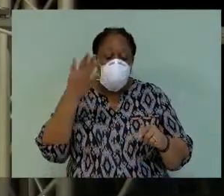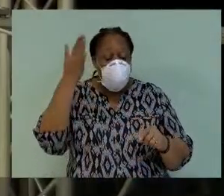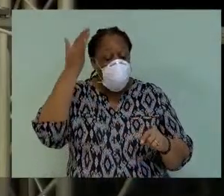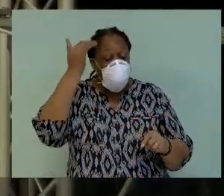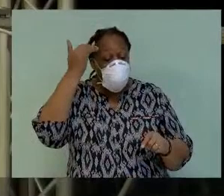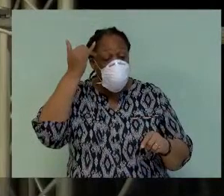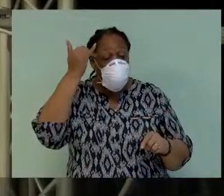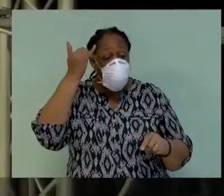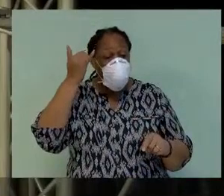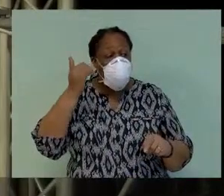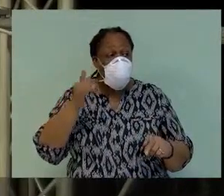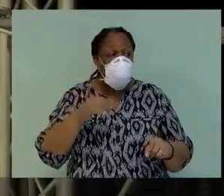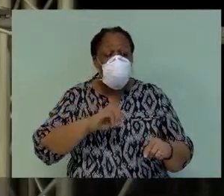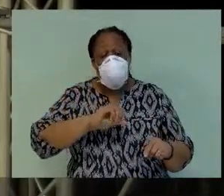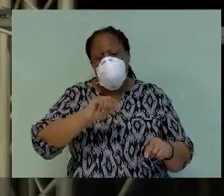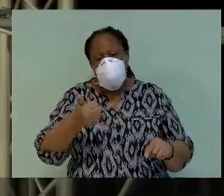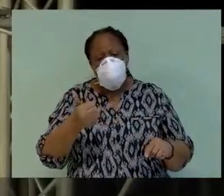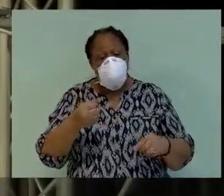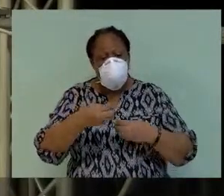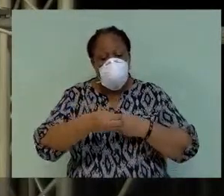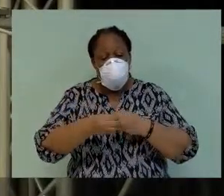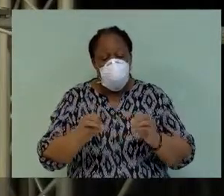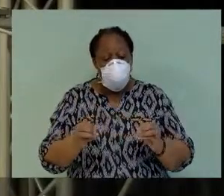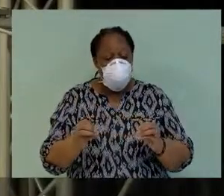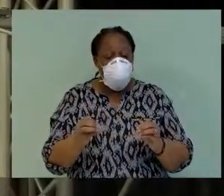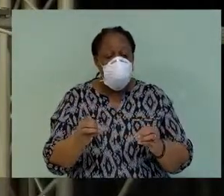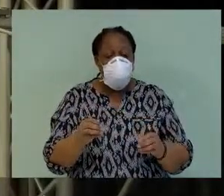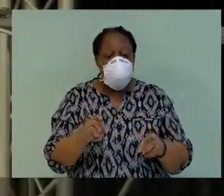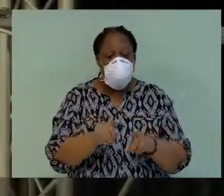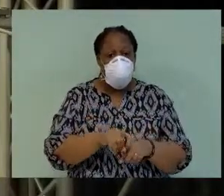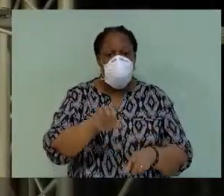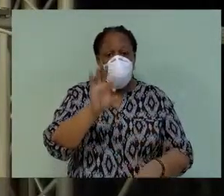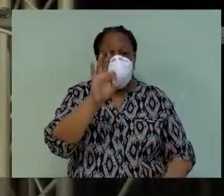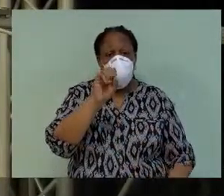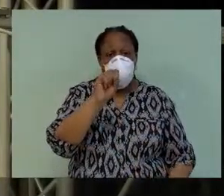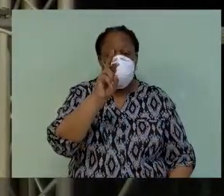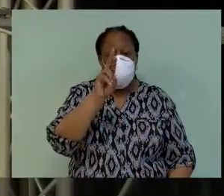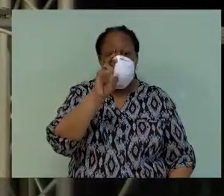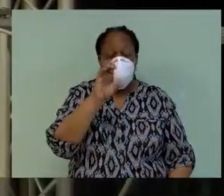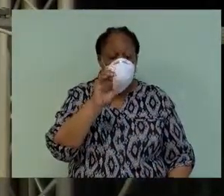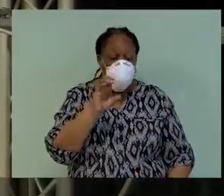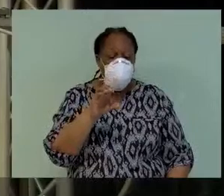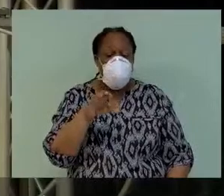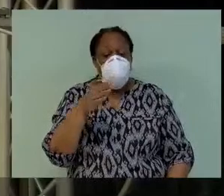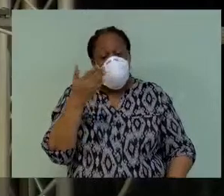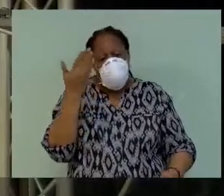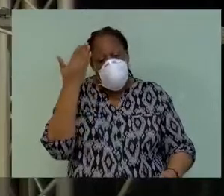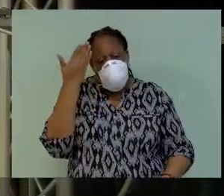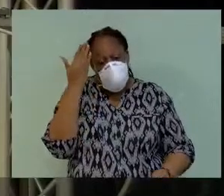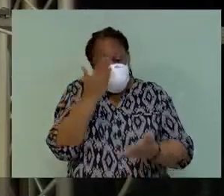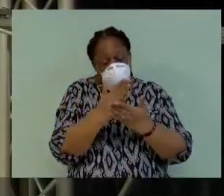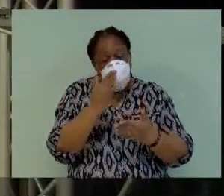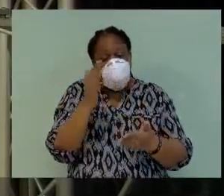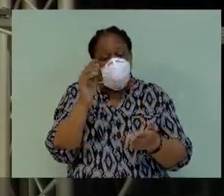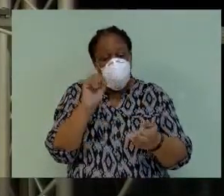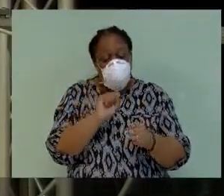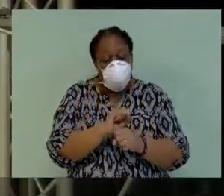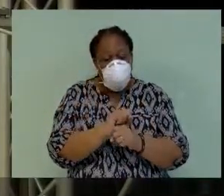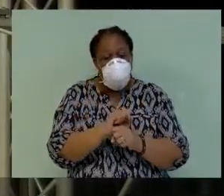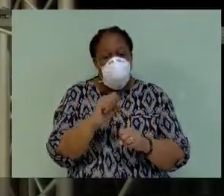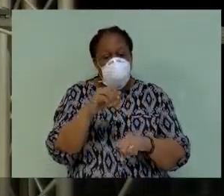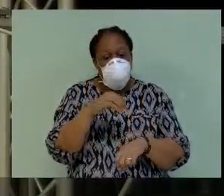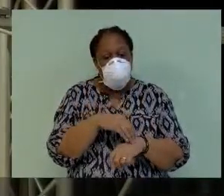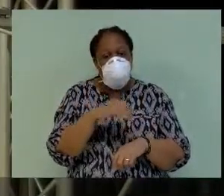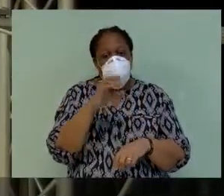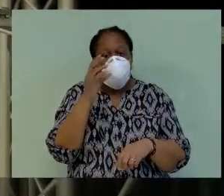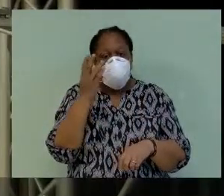why such offices as the FSRC or others may stop at 12, in some cases to go